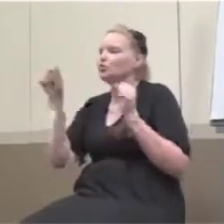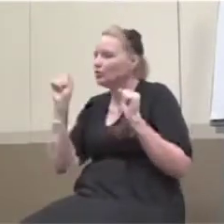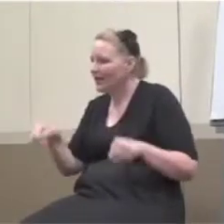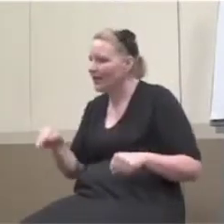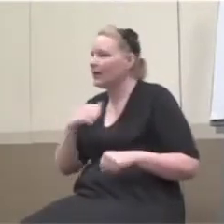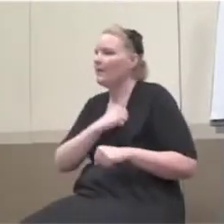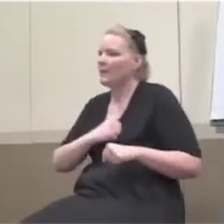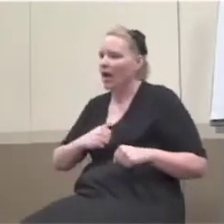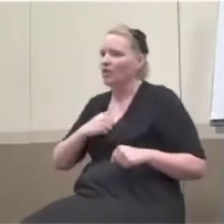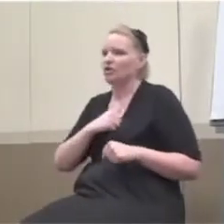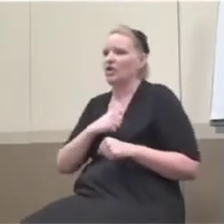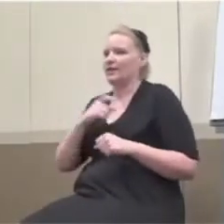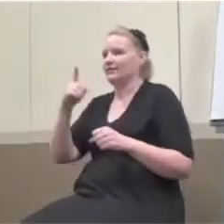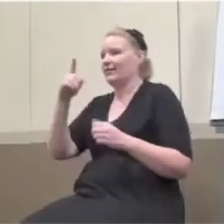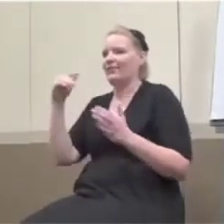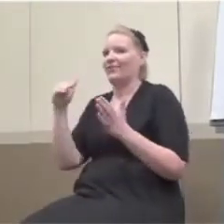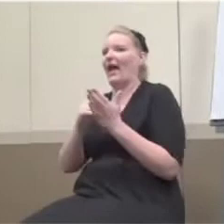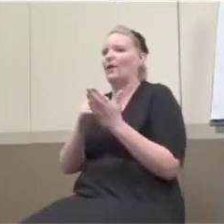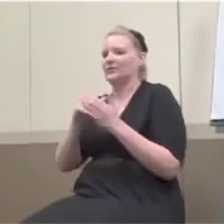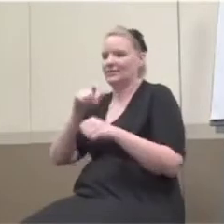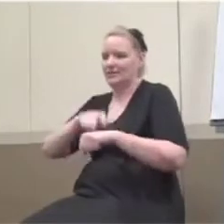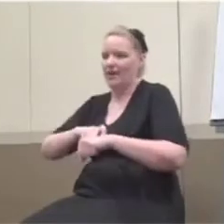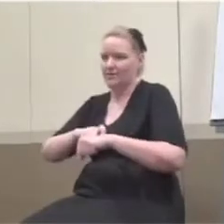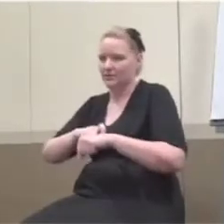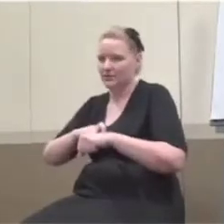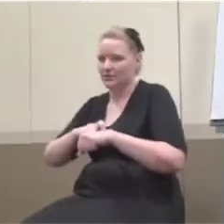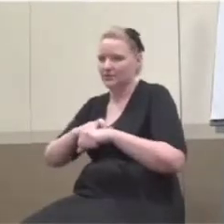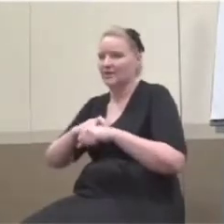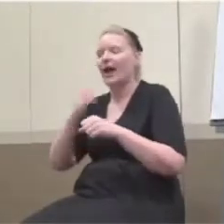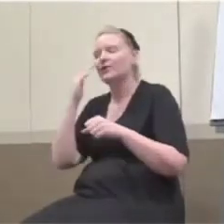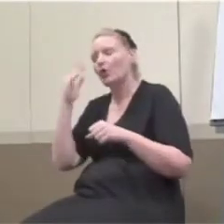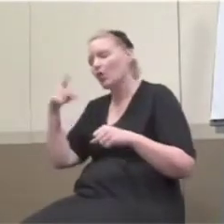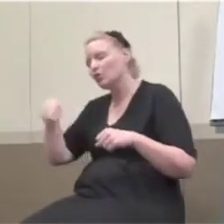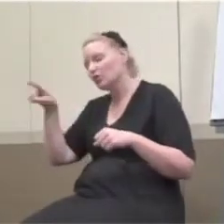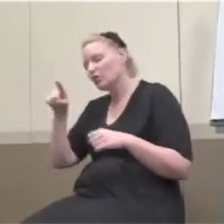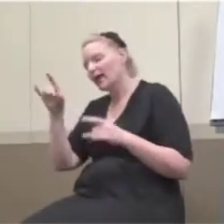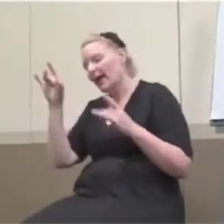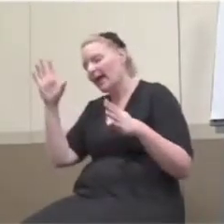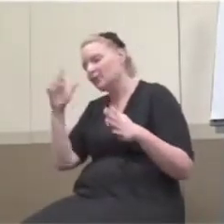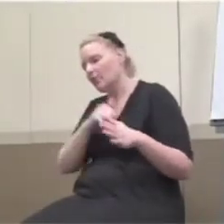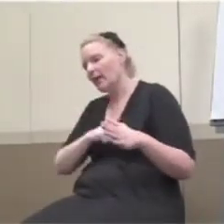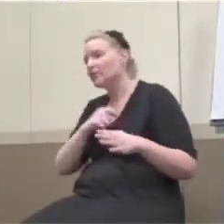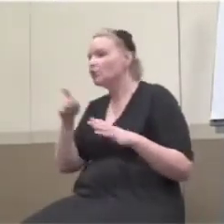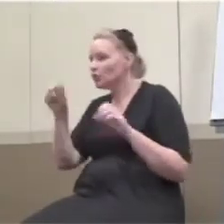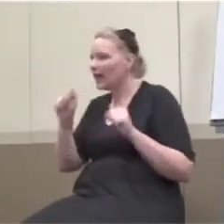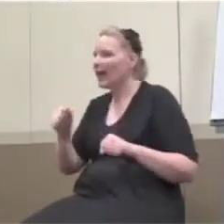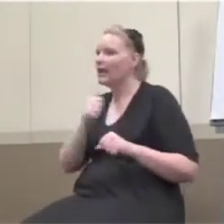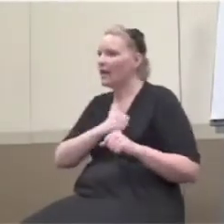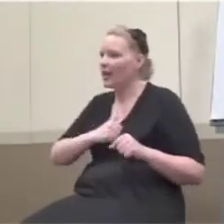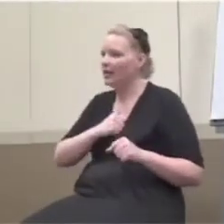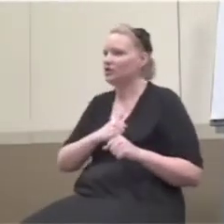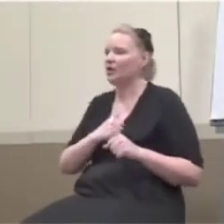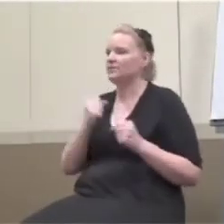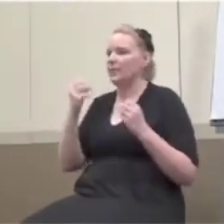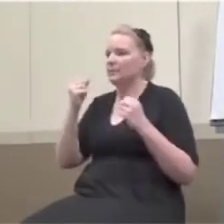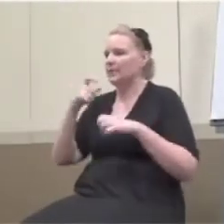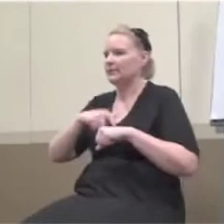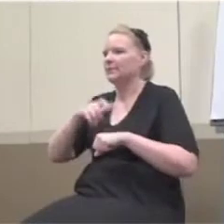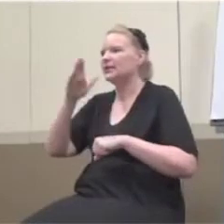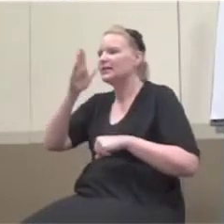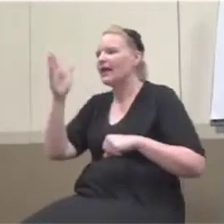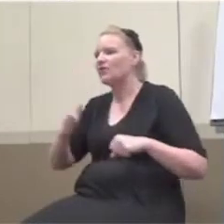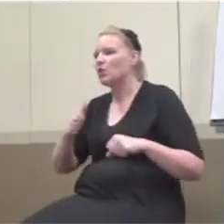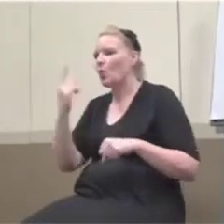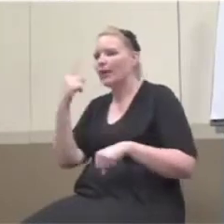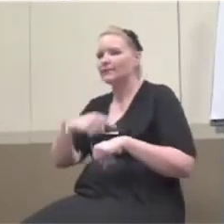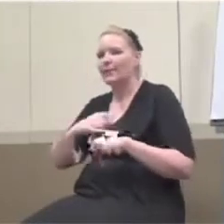can apologize 1,000 times. For those of you who hate to apologize, you can apologize 1,000 times and never once admit that you